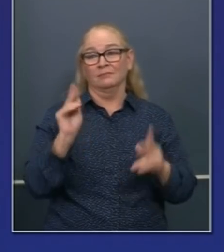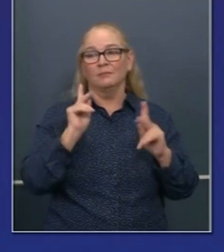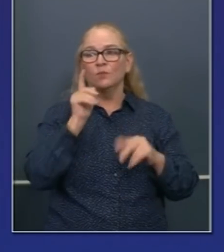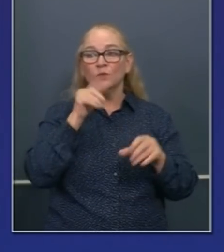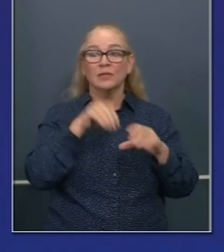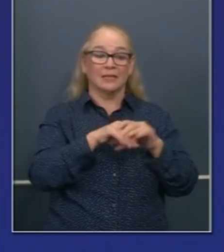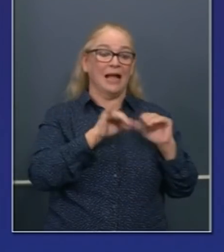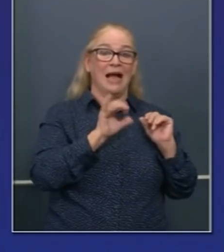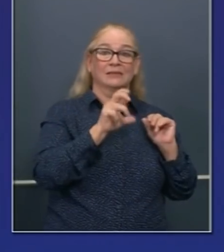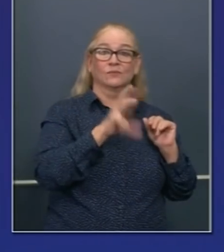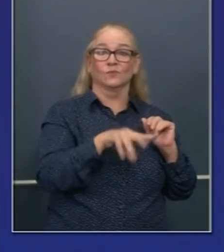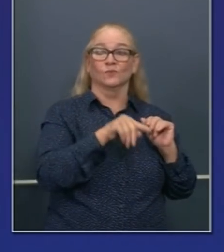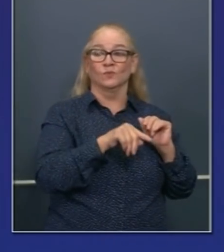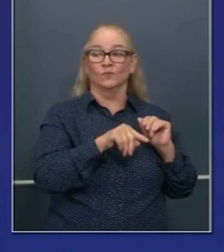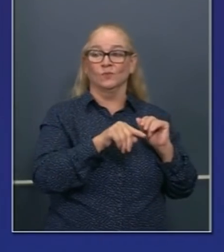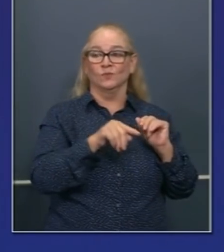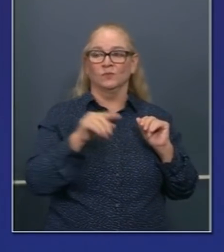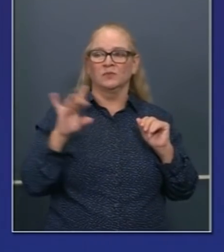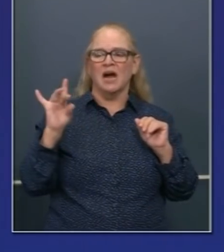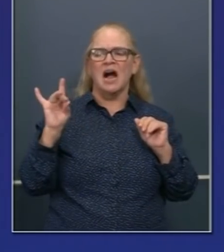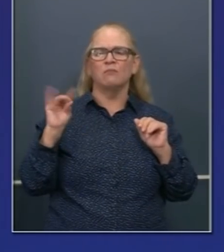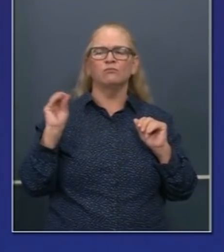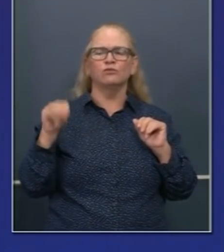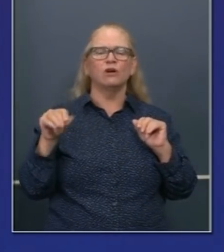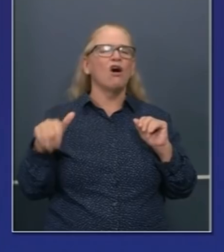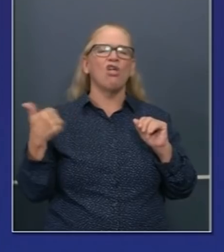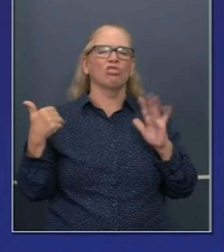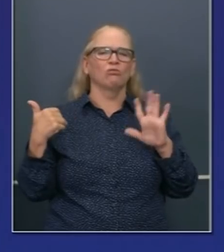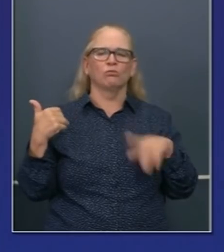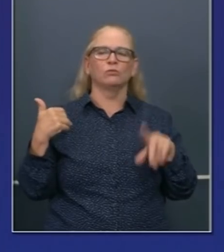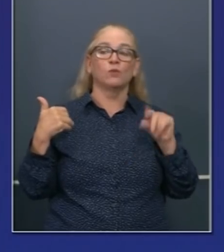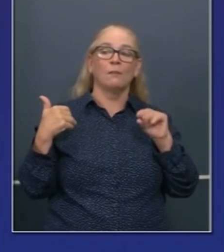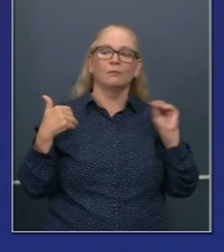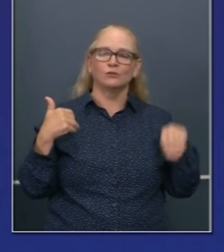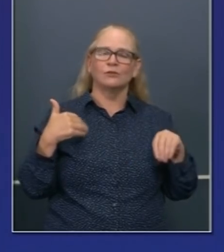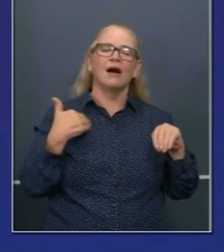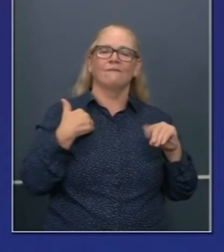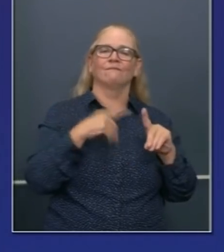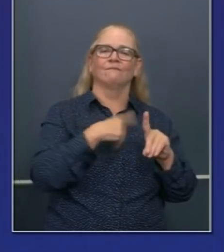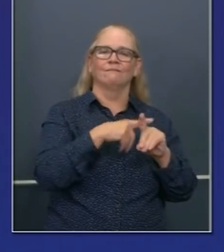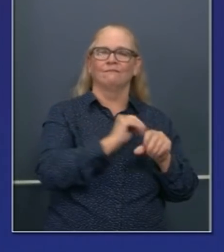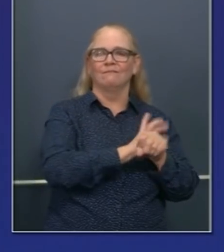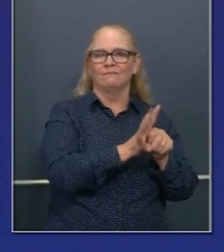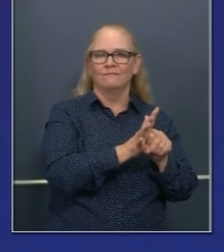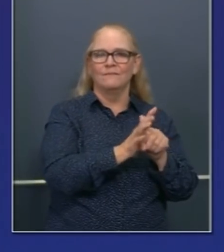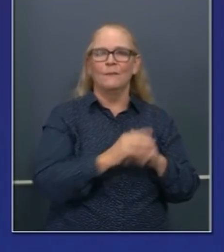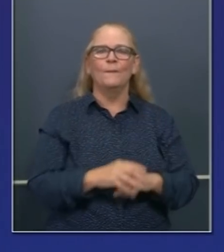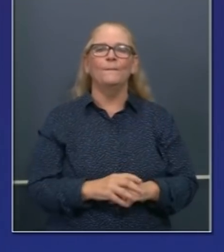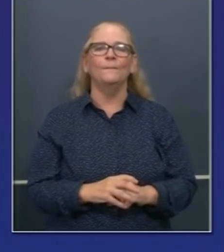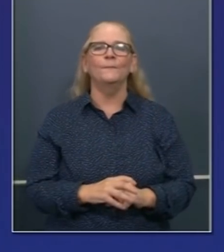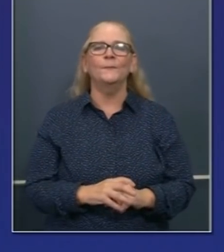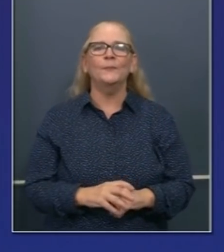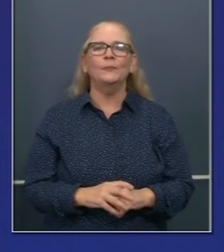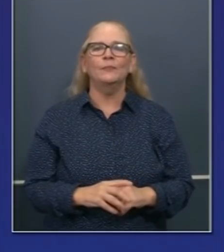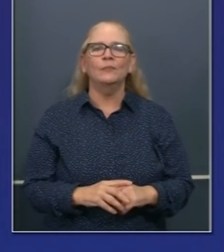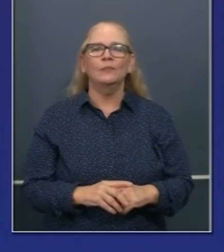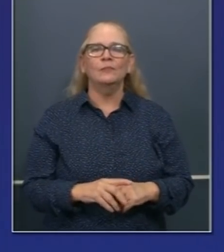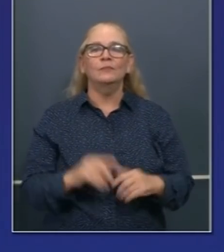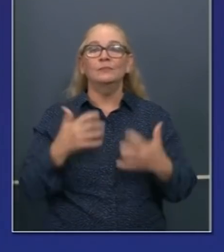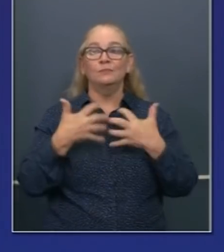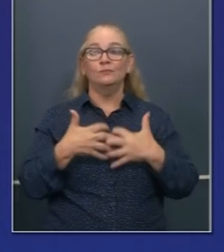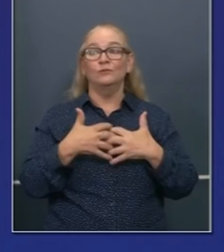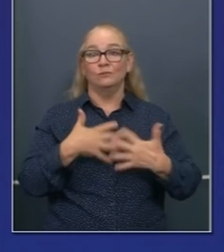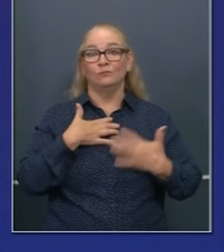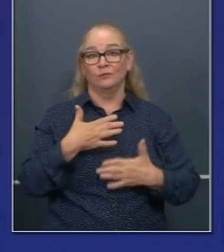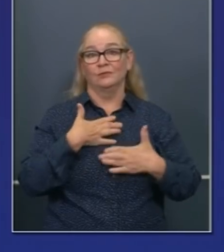patients, COVID-19 positive patients in our ICU system. Ventilators, again, north of 13,000